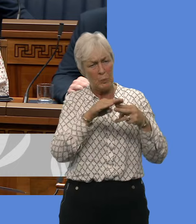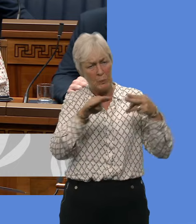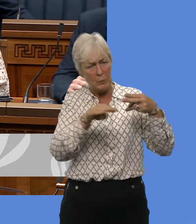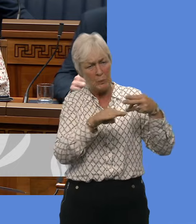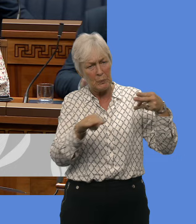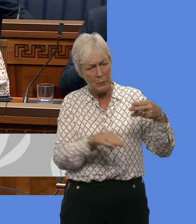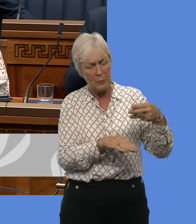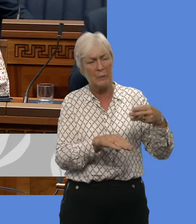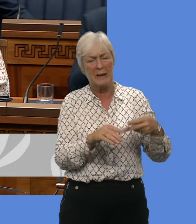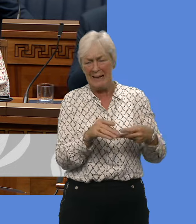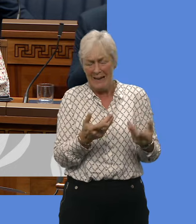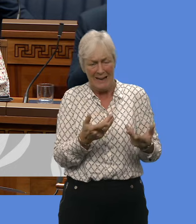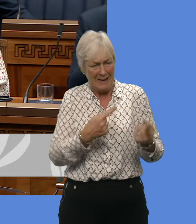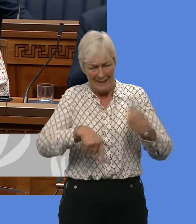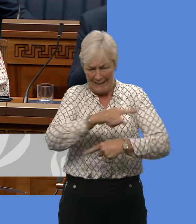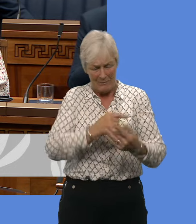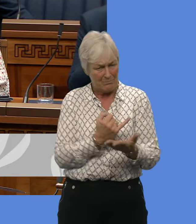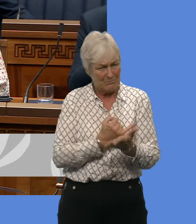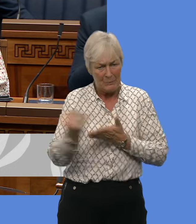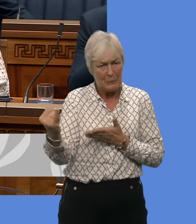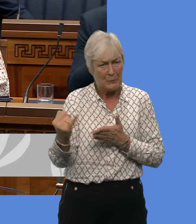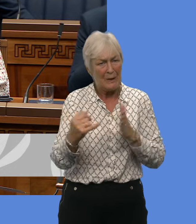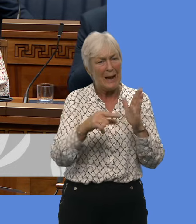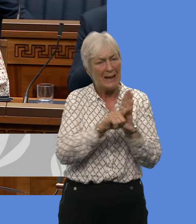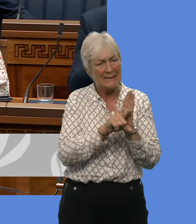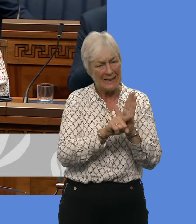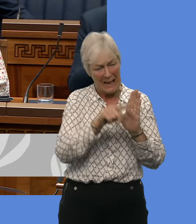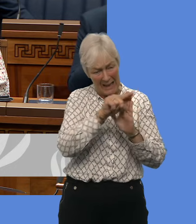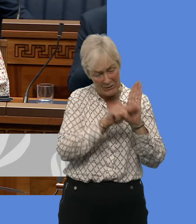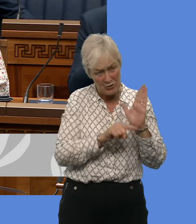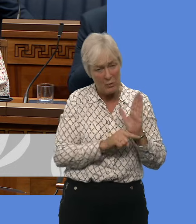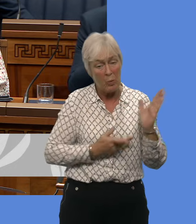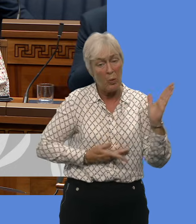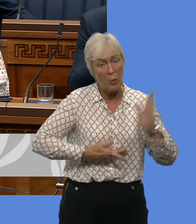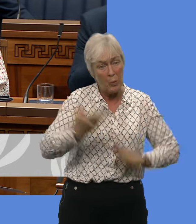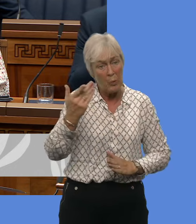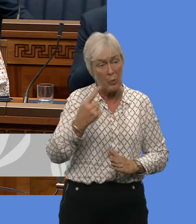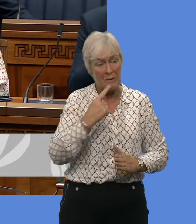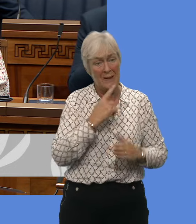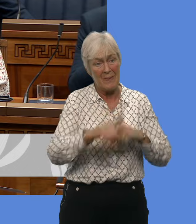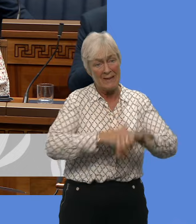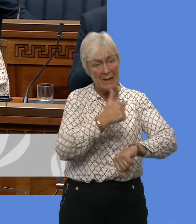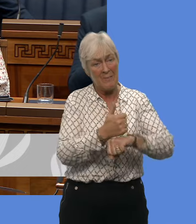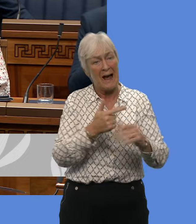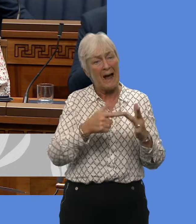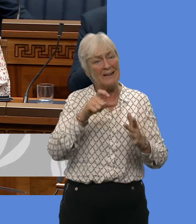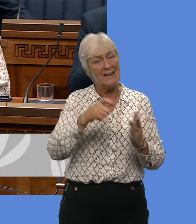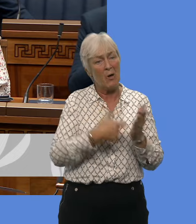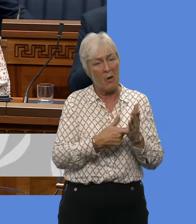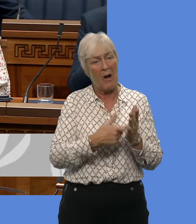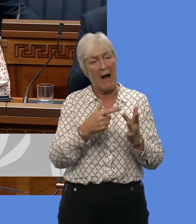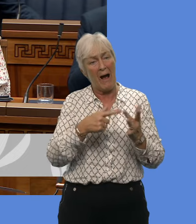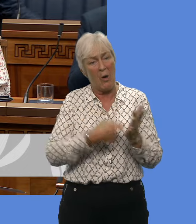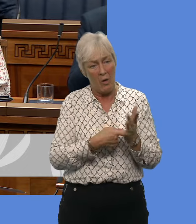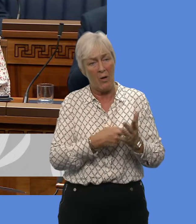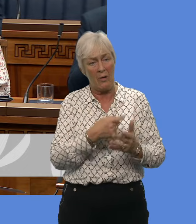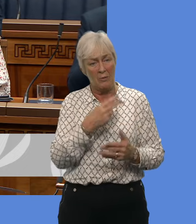this chamber opposed the legacy legislation, and through that the establishment of the ICRIR as it is